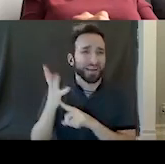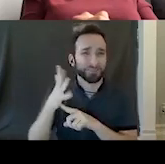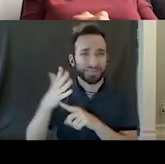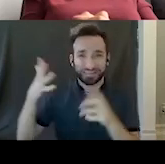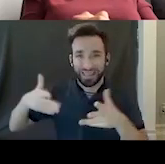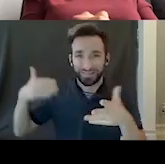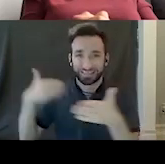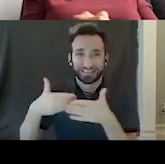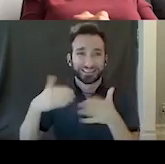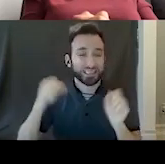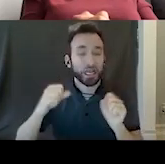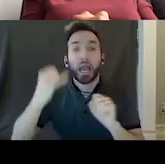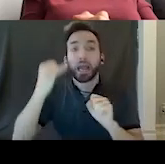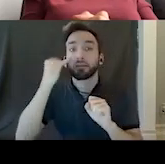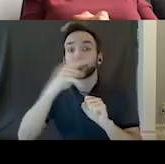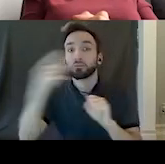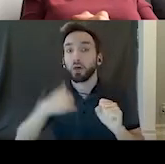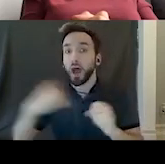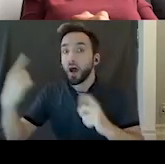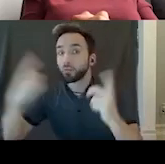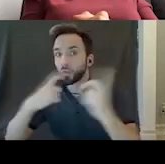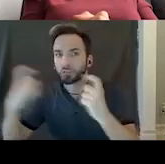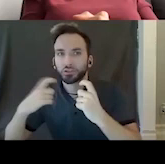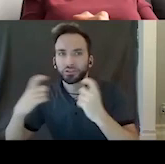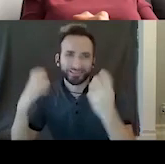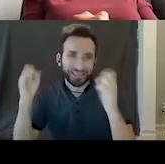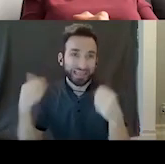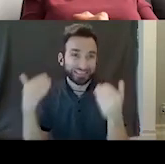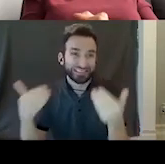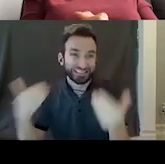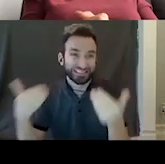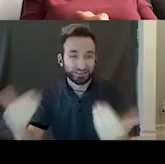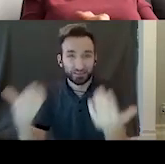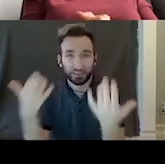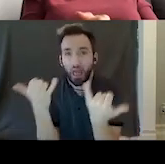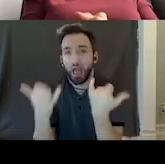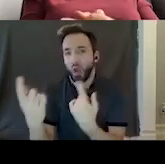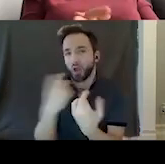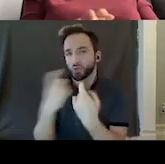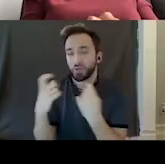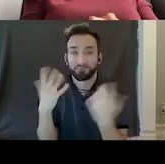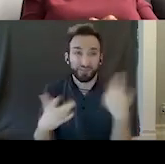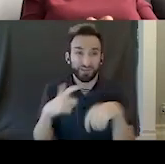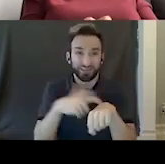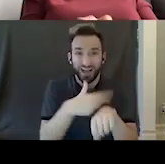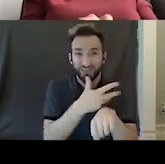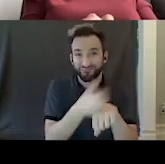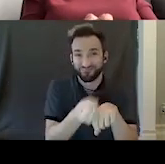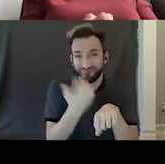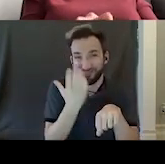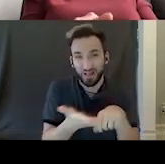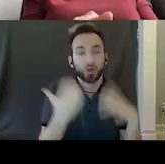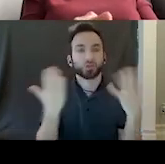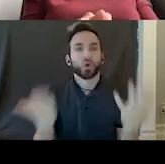have questions, you could also ask questions because we might not have time at the end. So, okay, so now we're gonna talk about how to be an